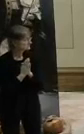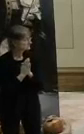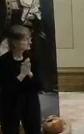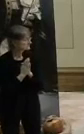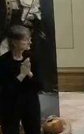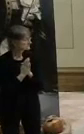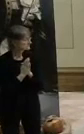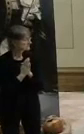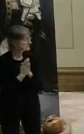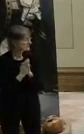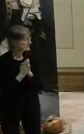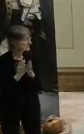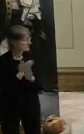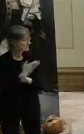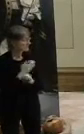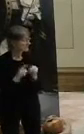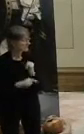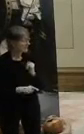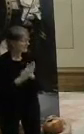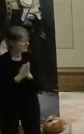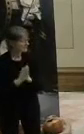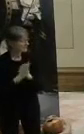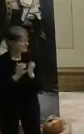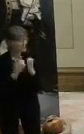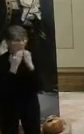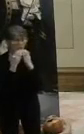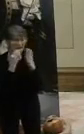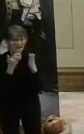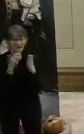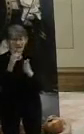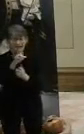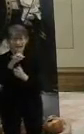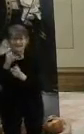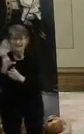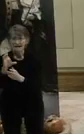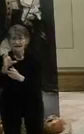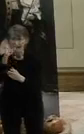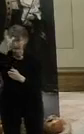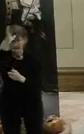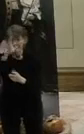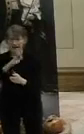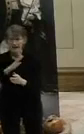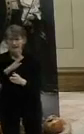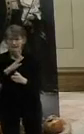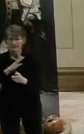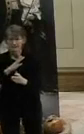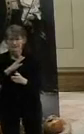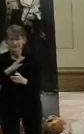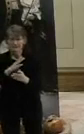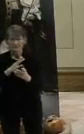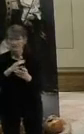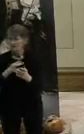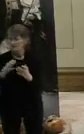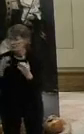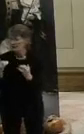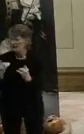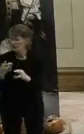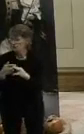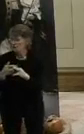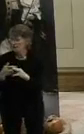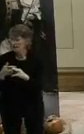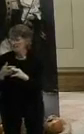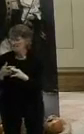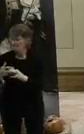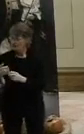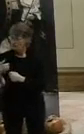Amen. Before the final blessing, I'd like to thank our brother knights who are here today. Today it's called the Patriotic Mass. It's a mass